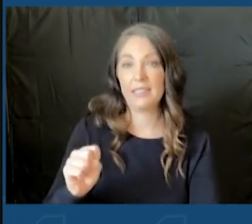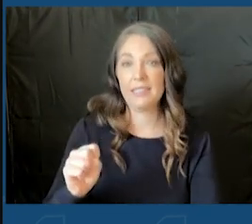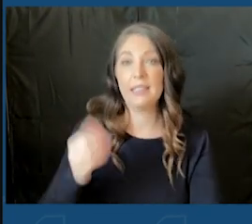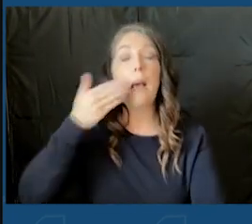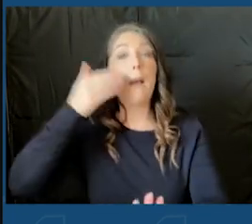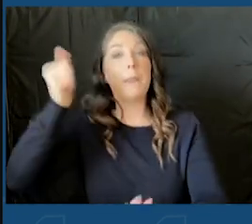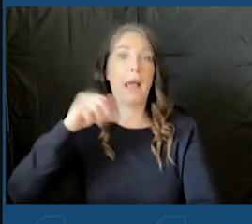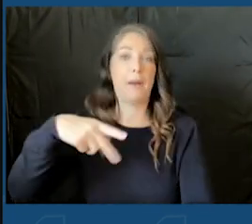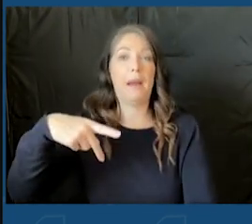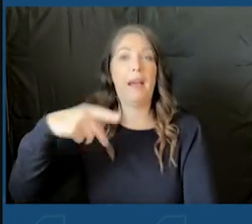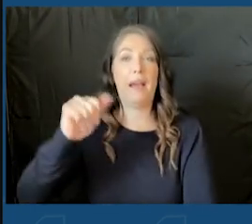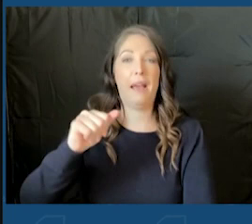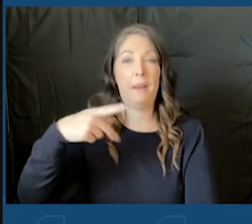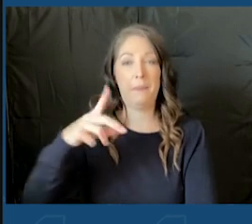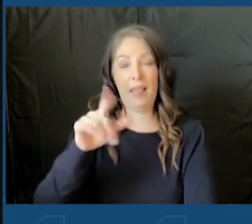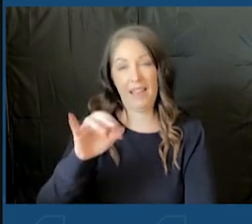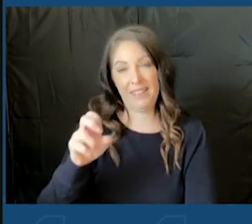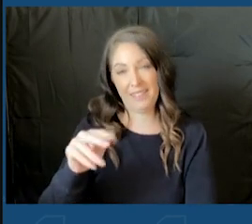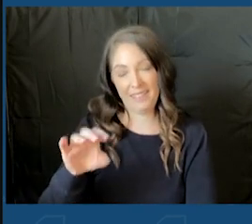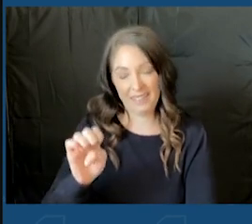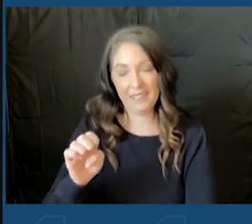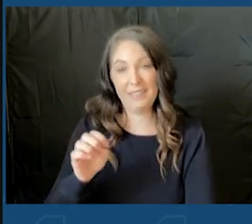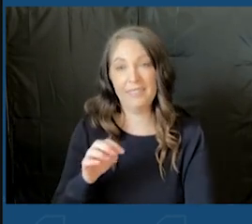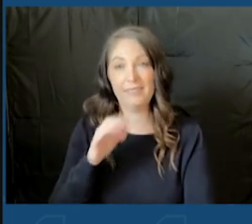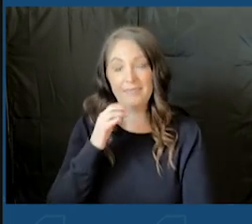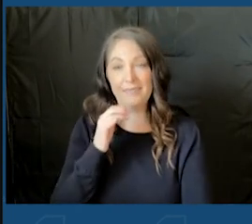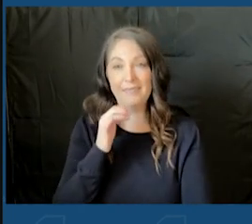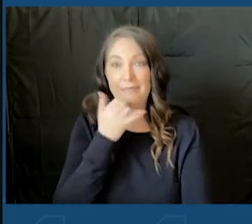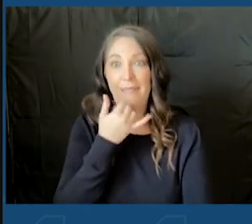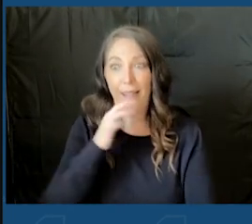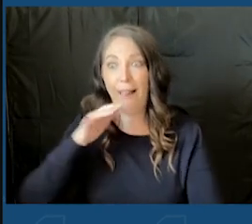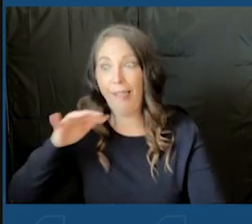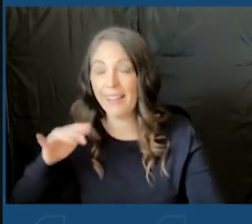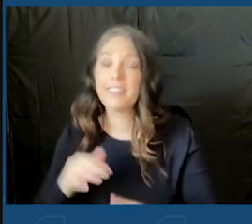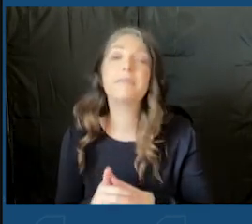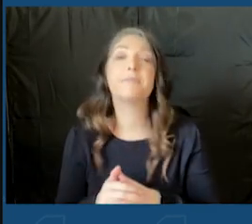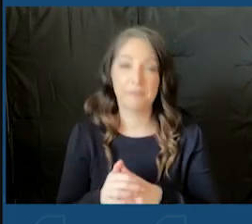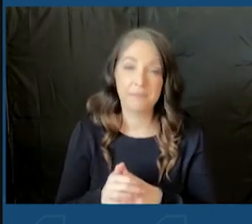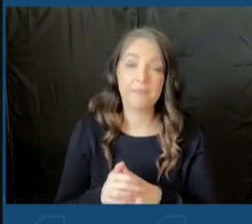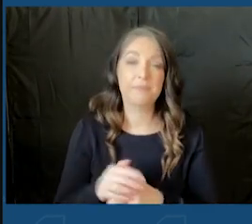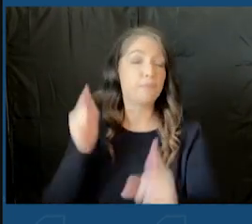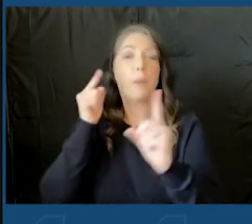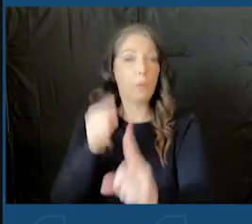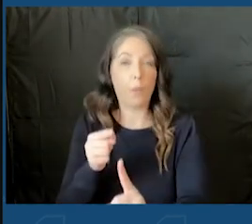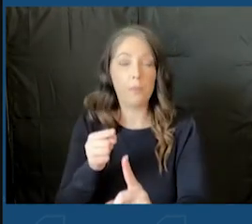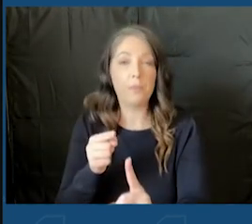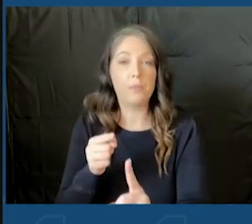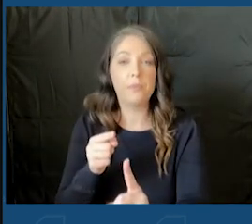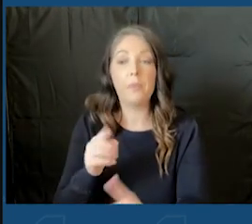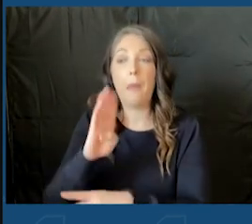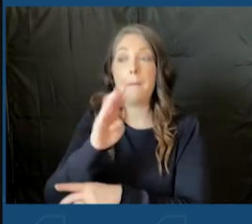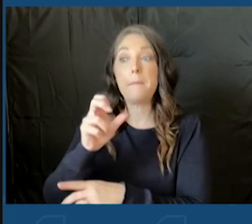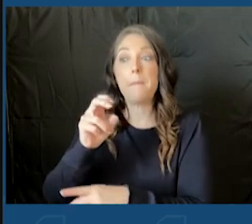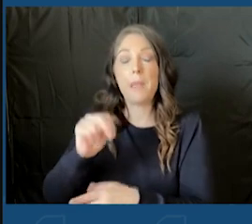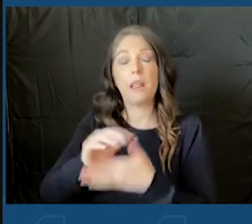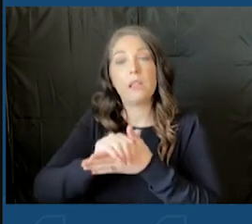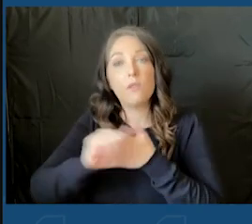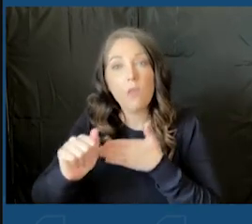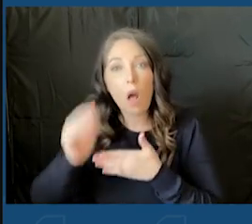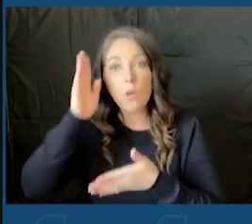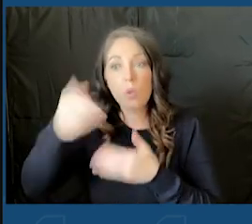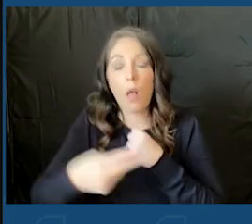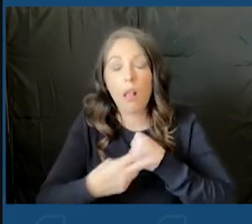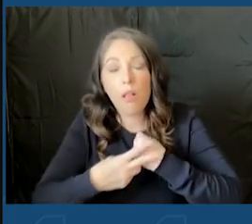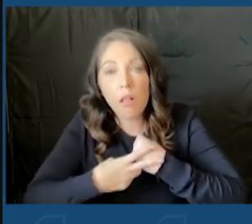appliances. But the bottom line is it will save billions of dollars in energy savings,